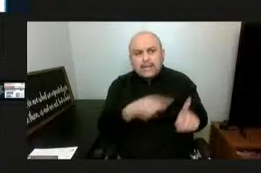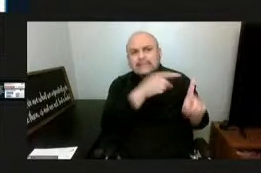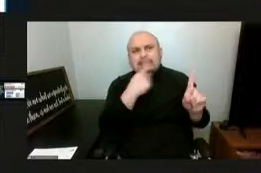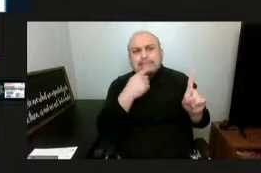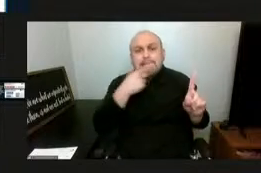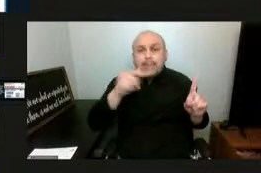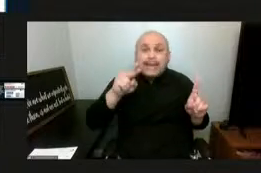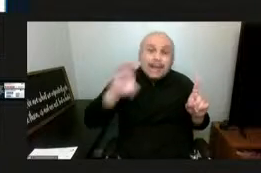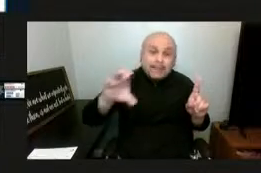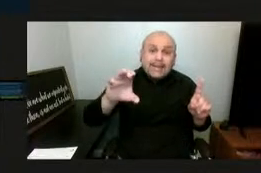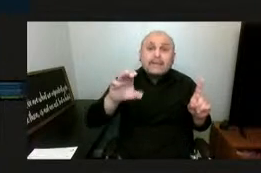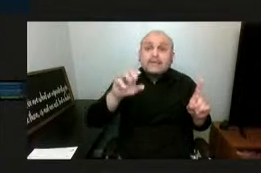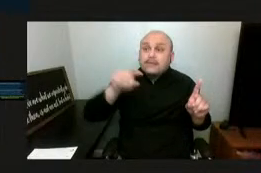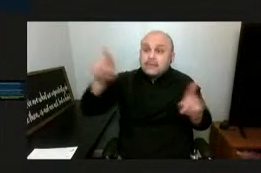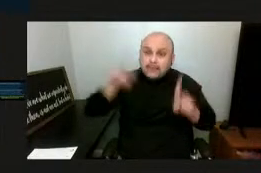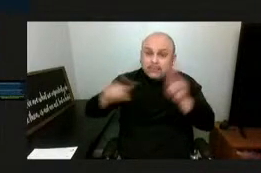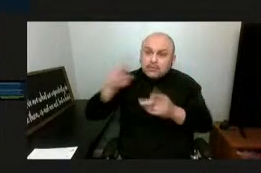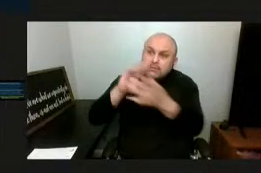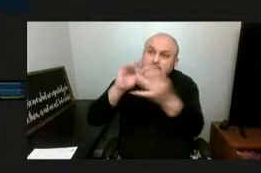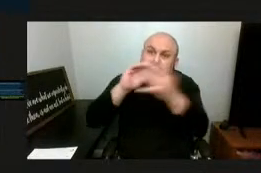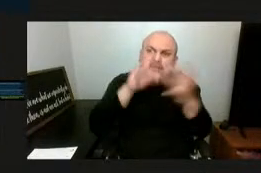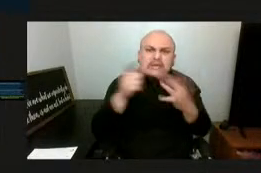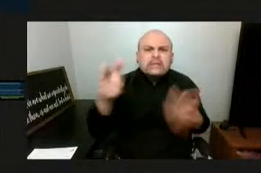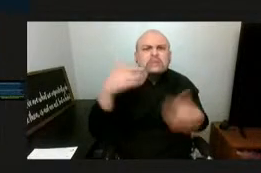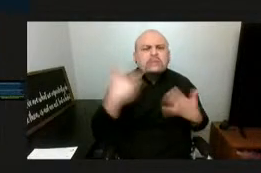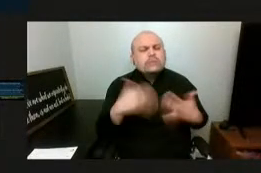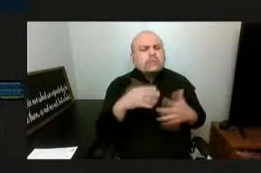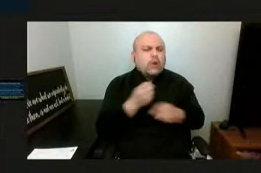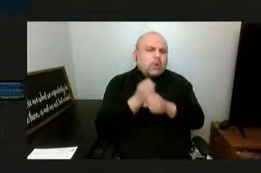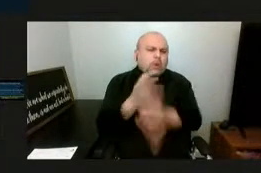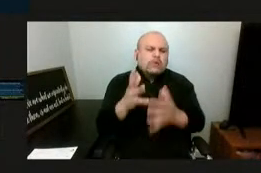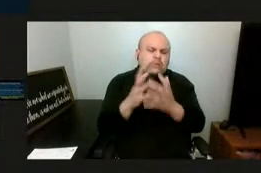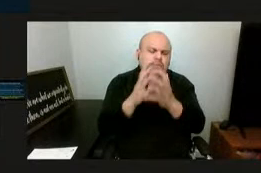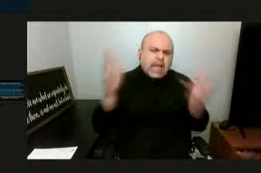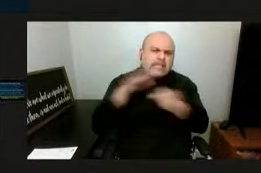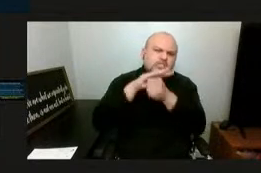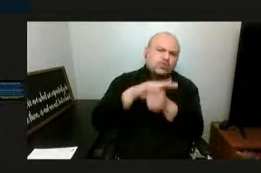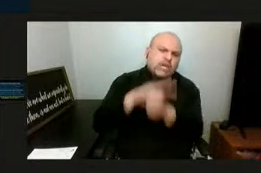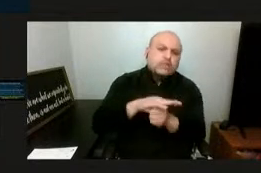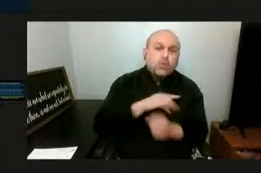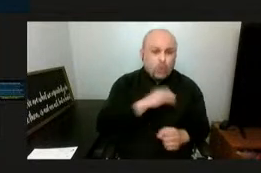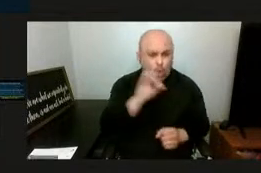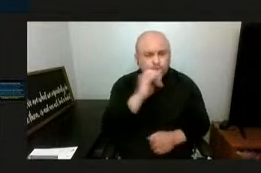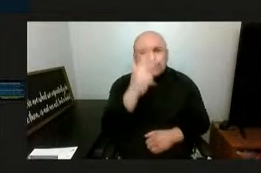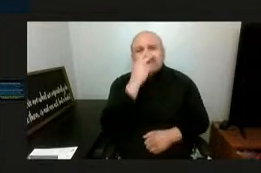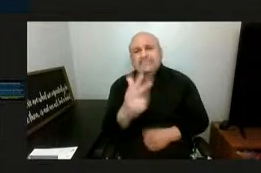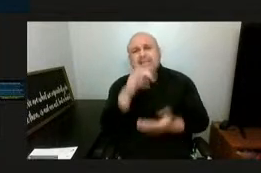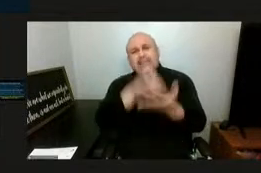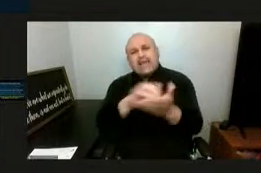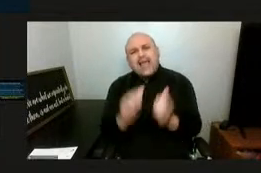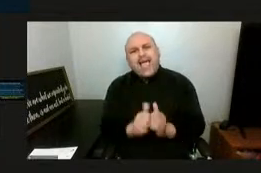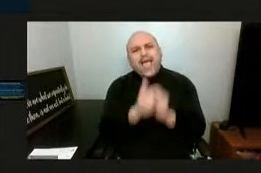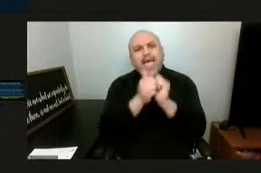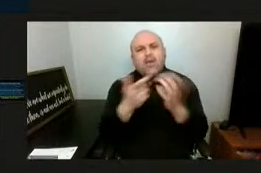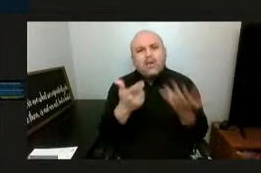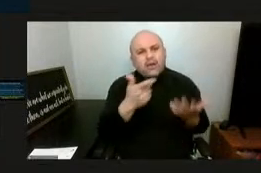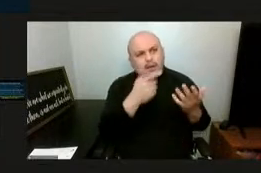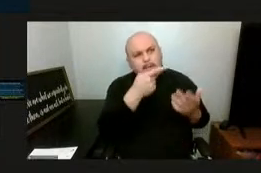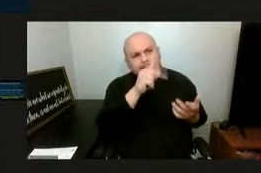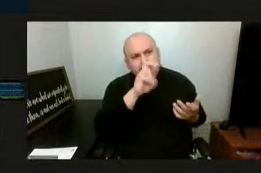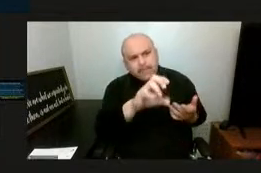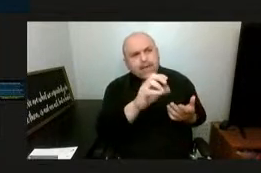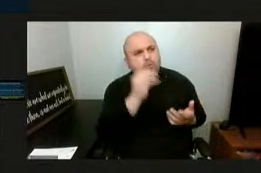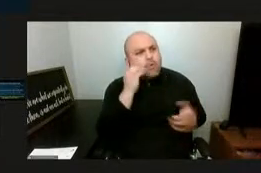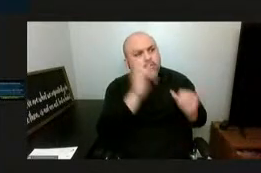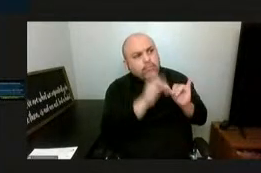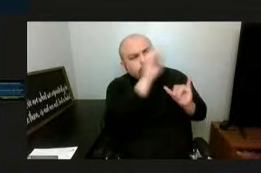been a significant source of stress, but we're also seeing it in terms of how the pandemic is playing out on our physical